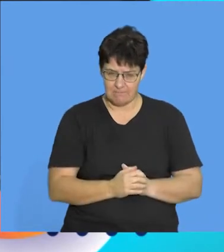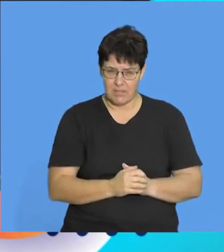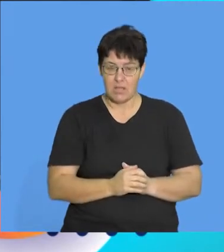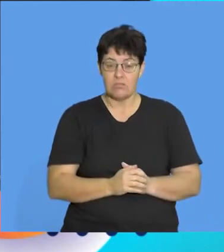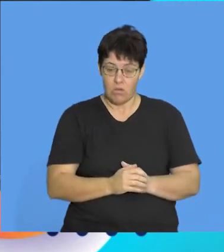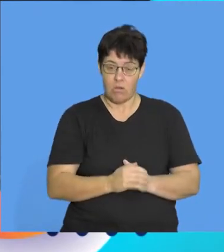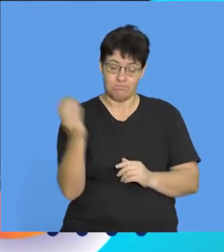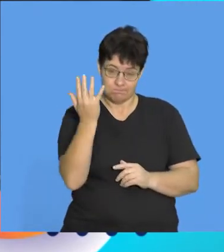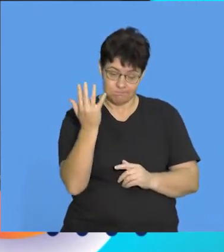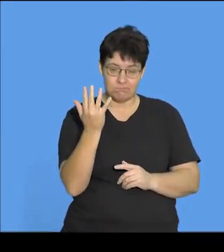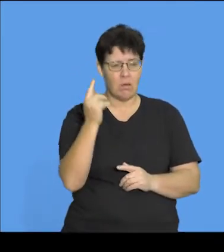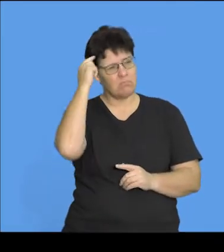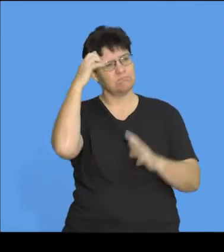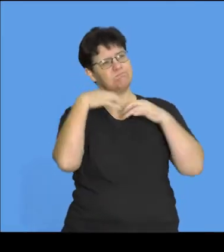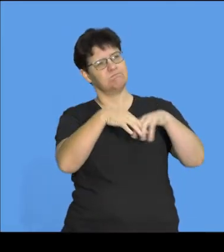through this presentation.